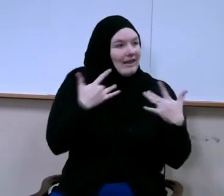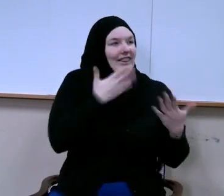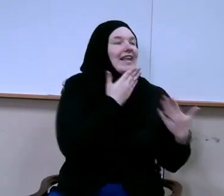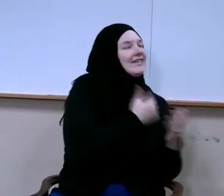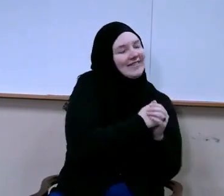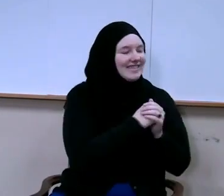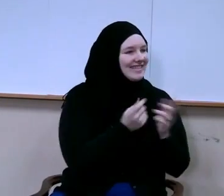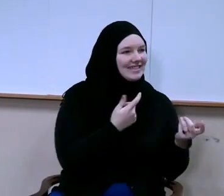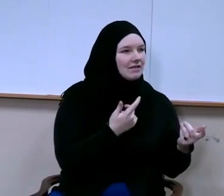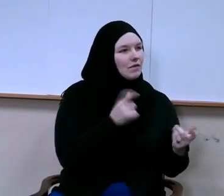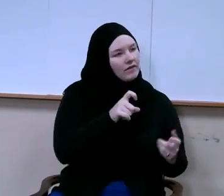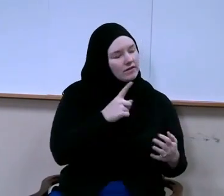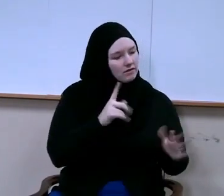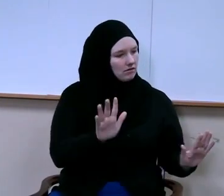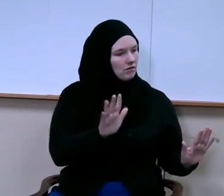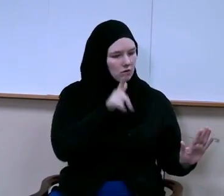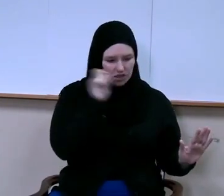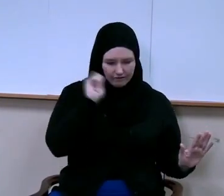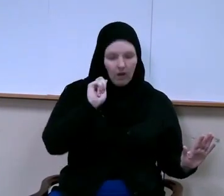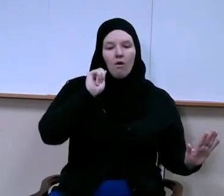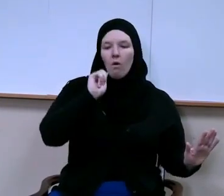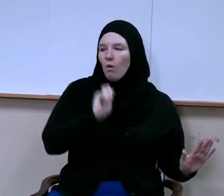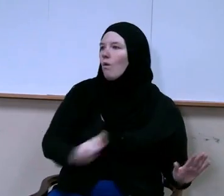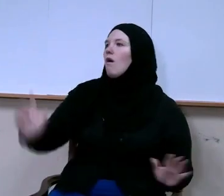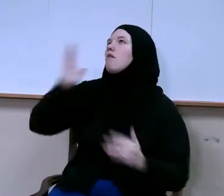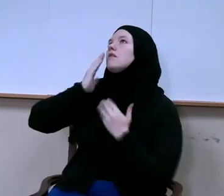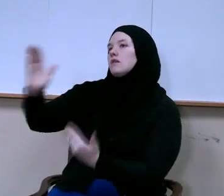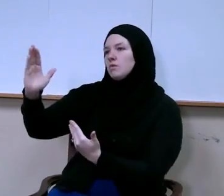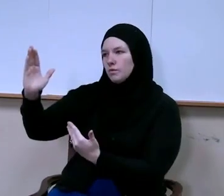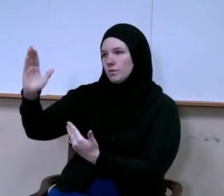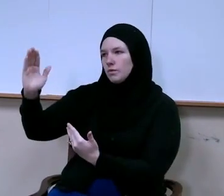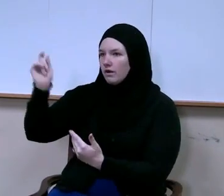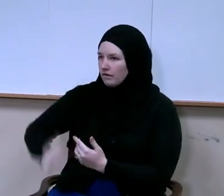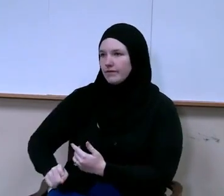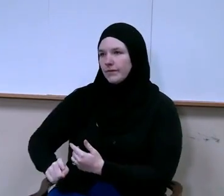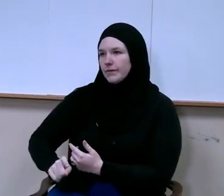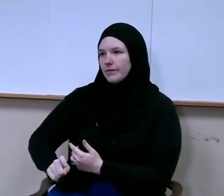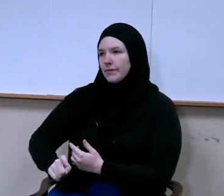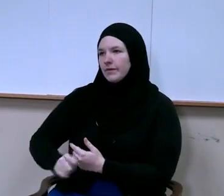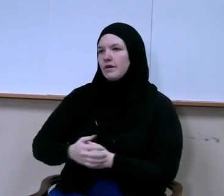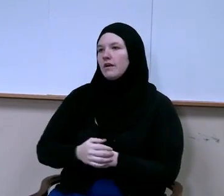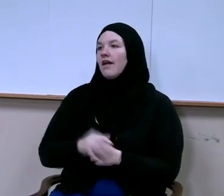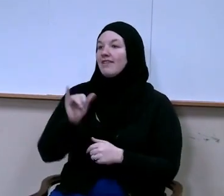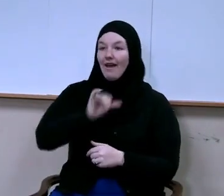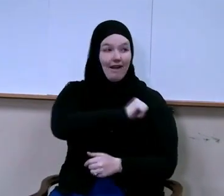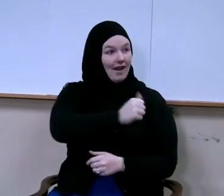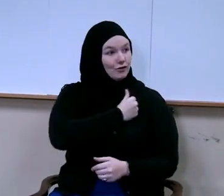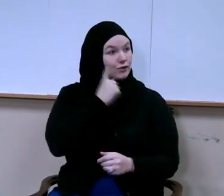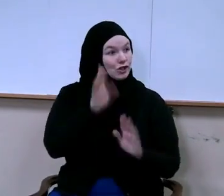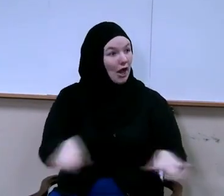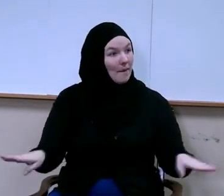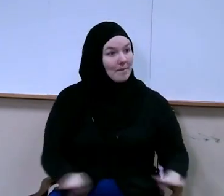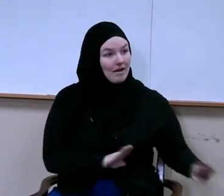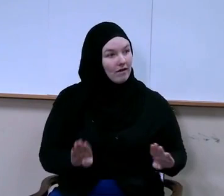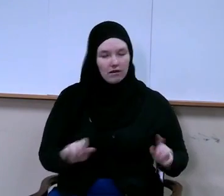forgetting. And expect Allah to keep giving and forgiving. We have to cross this child's attitude